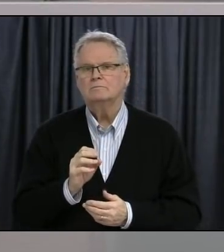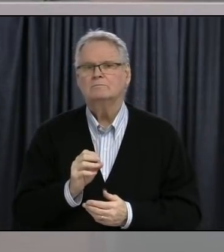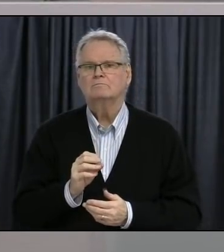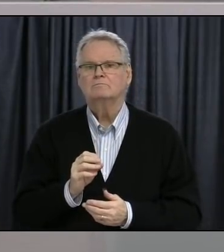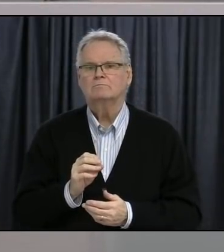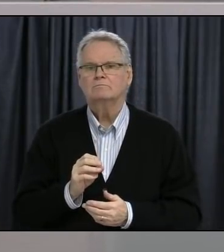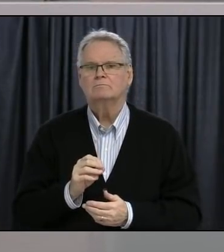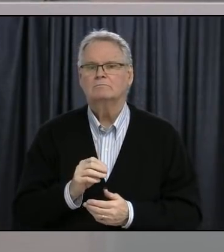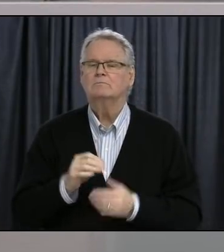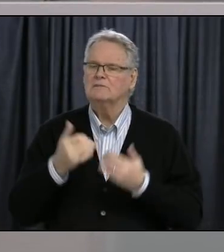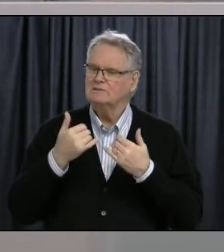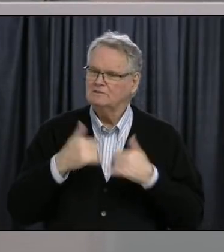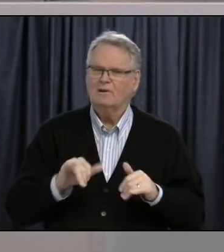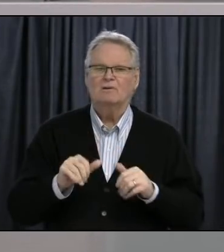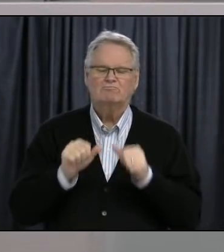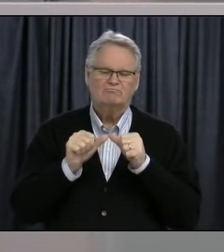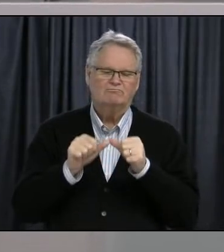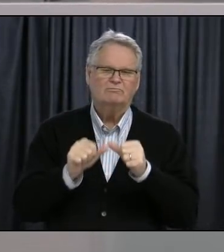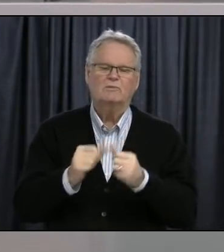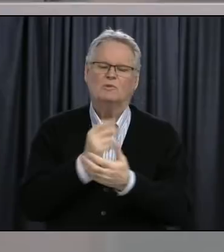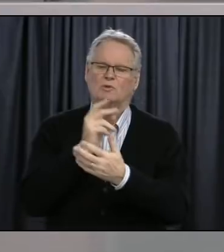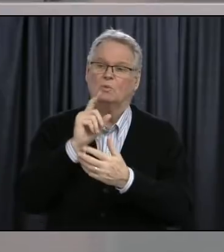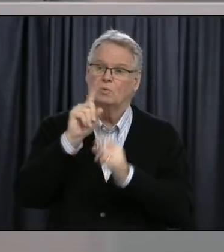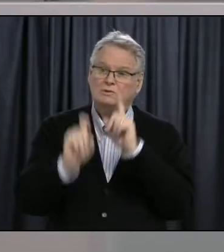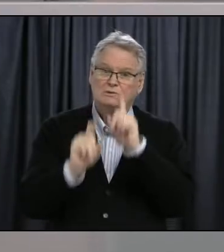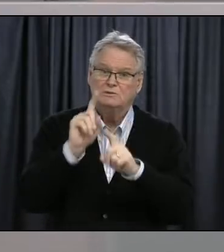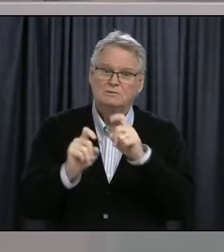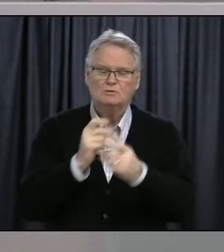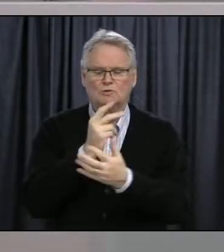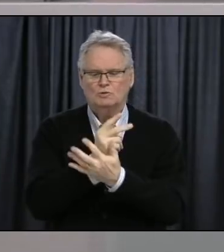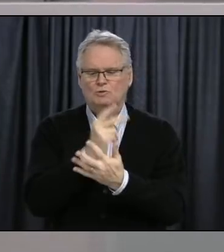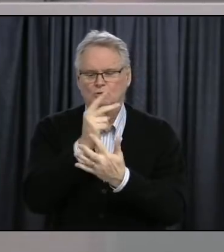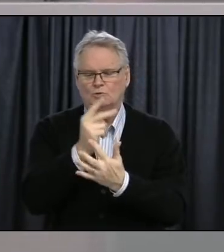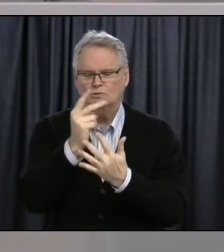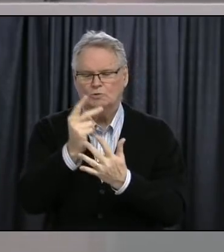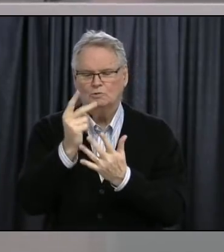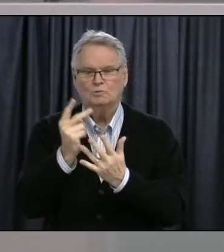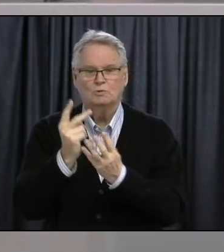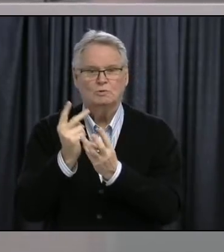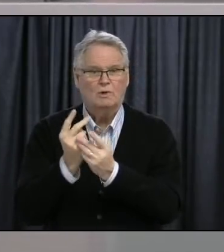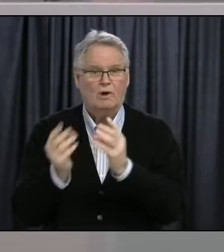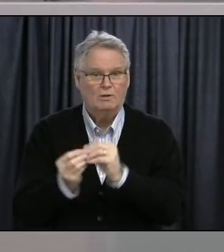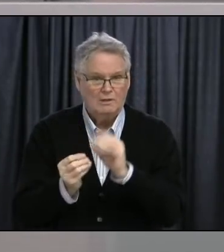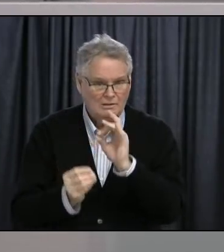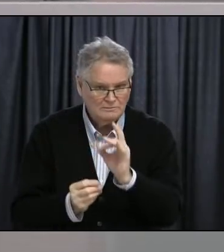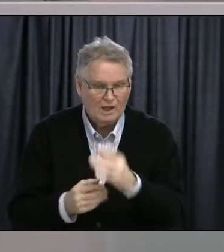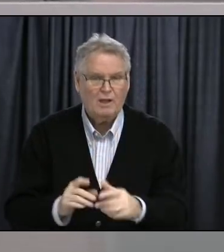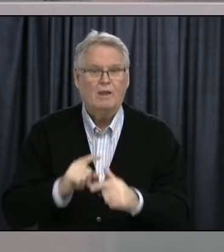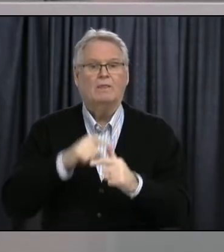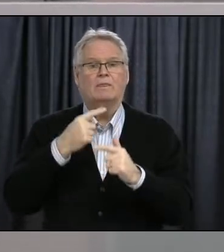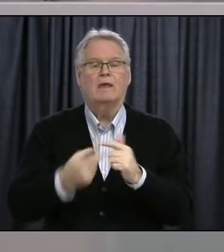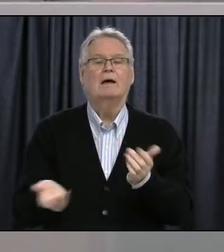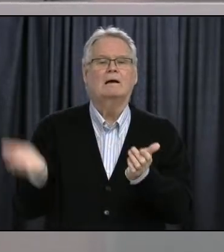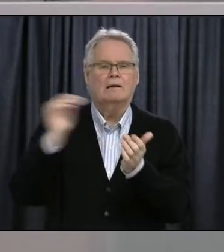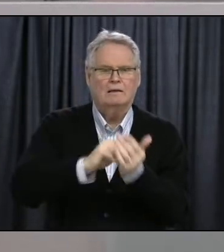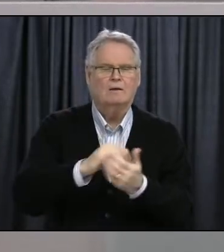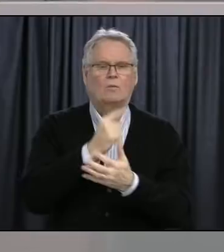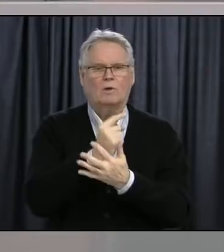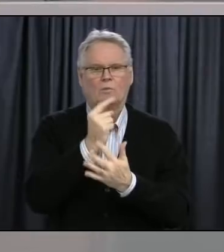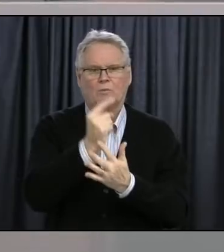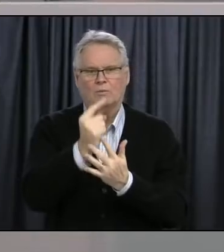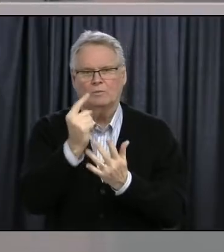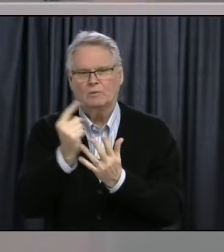where each reporter will have the opportunity to ask 1 question and 1 follow-up per round. Following this, I will ask each reporter if they have 1 final